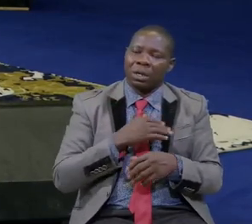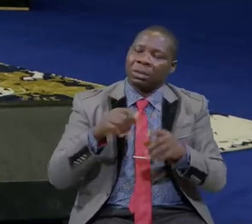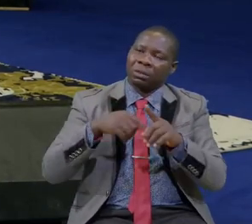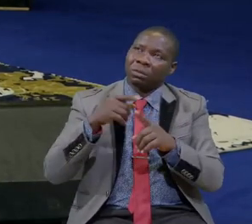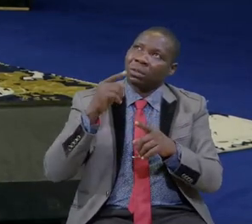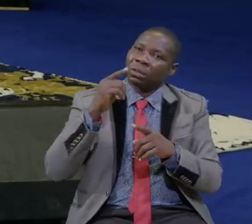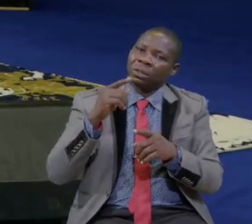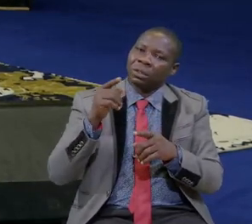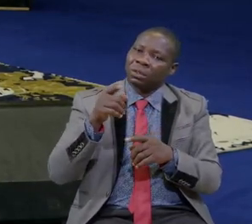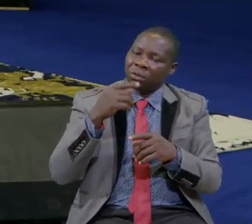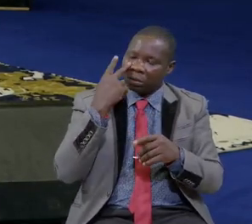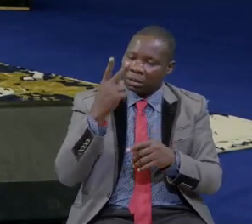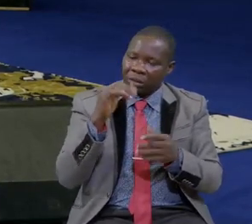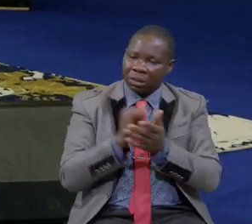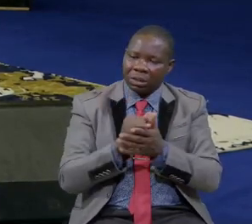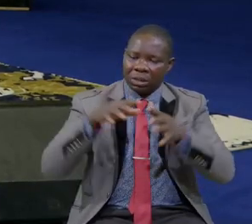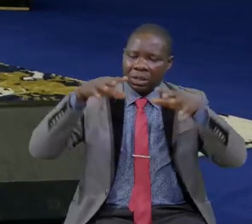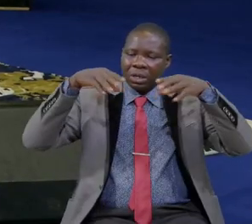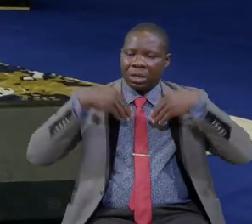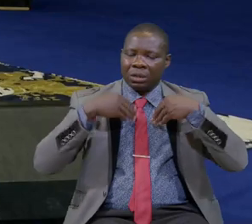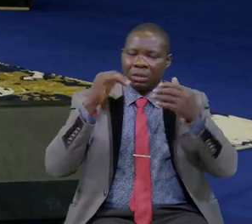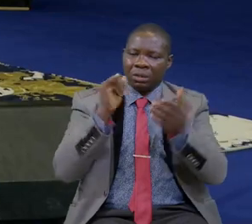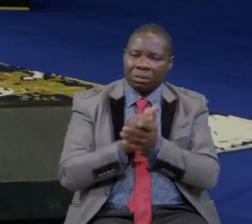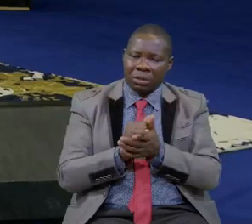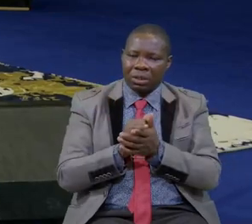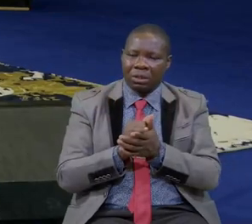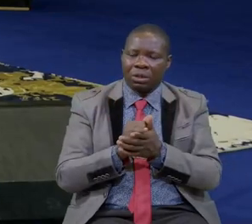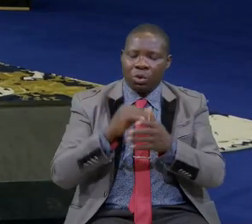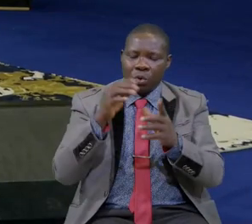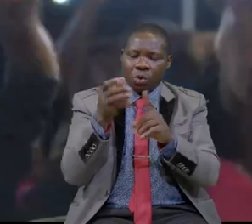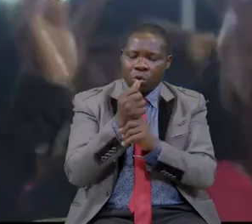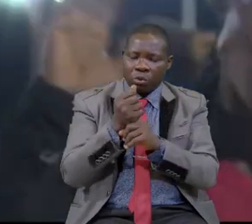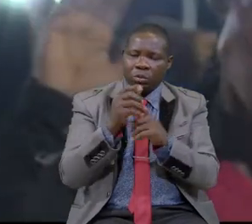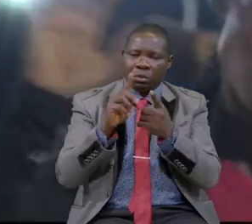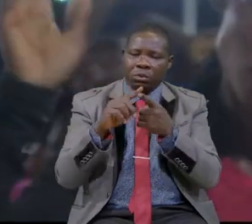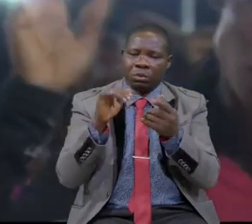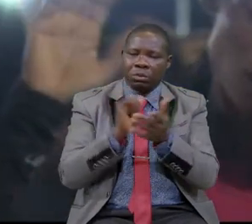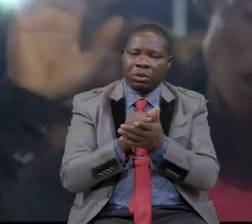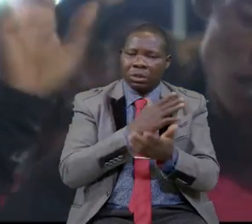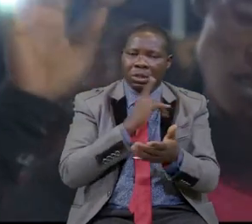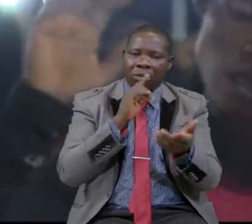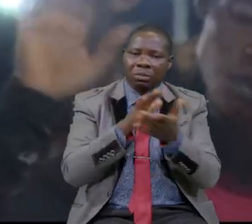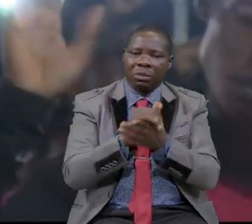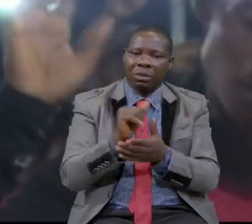that, hold on to that, and believe, your name